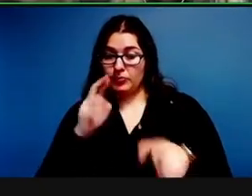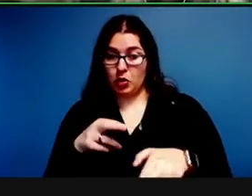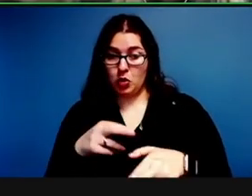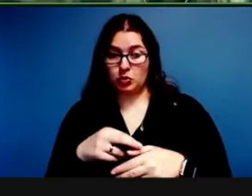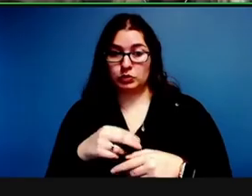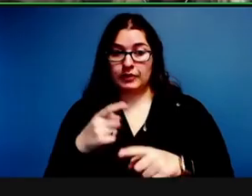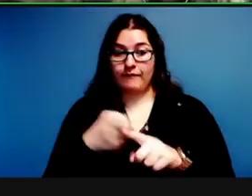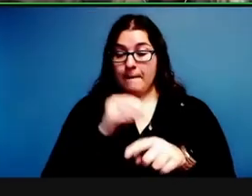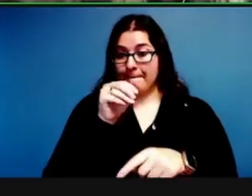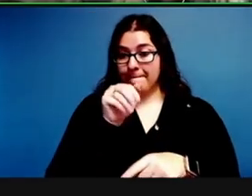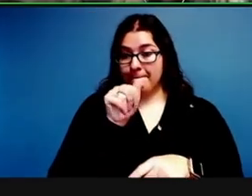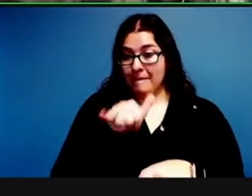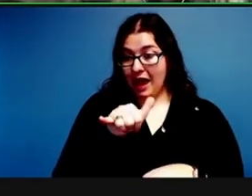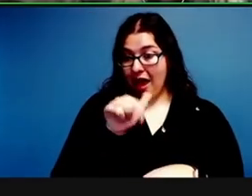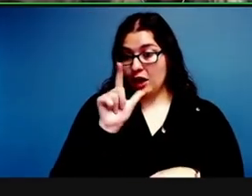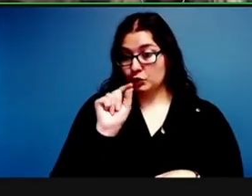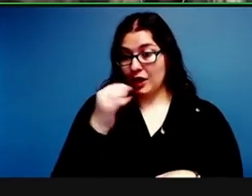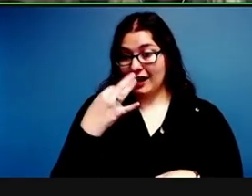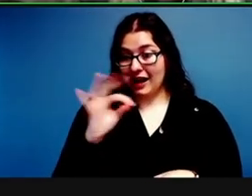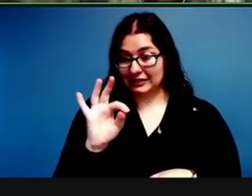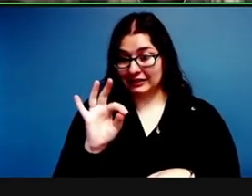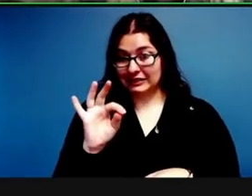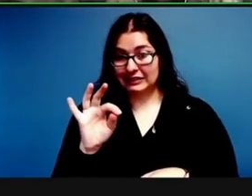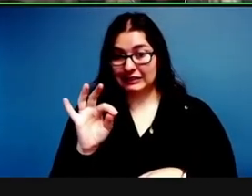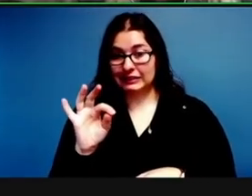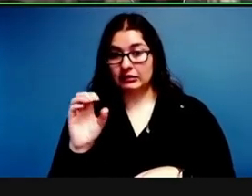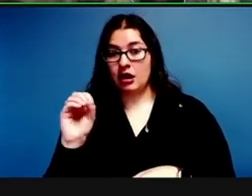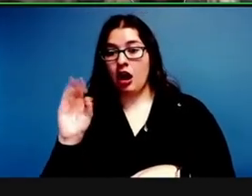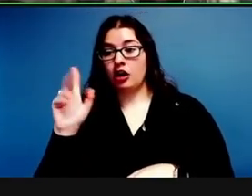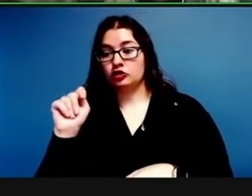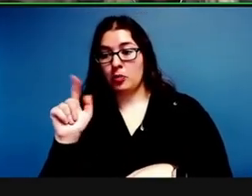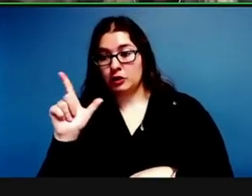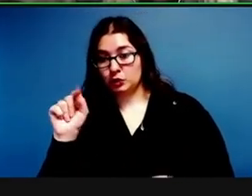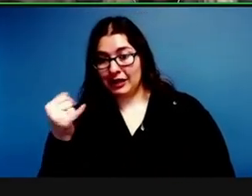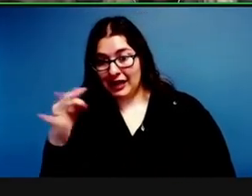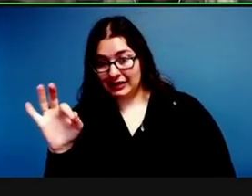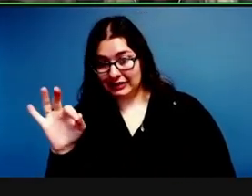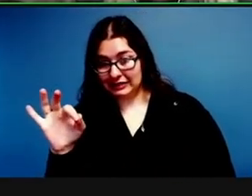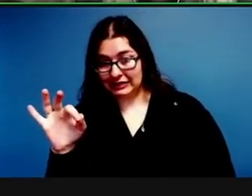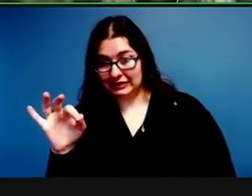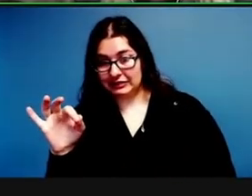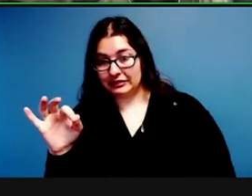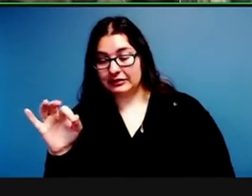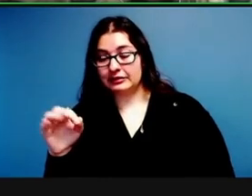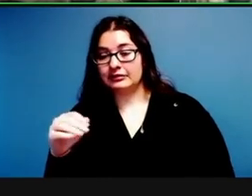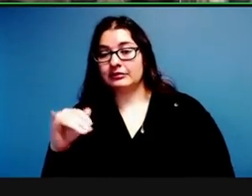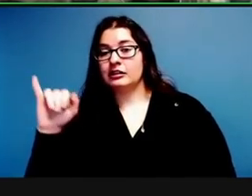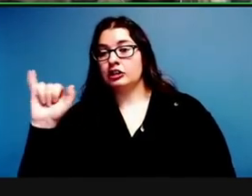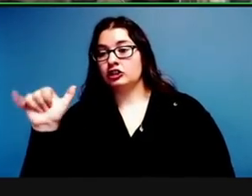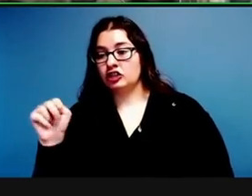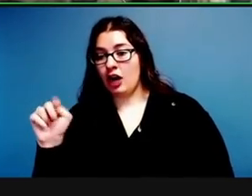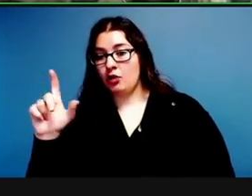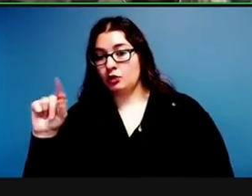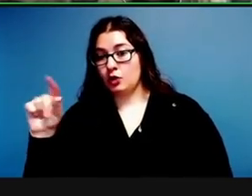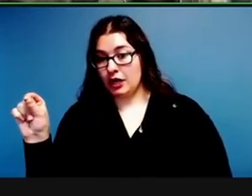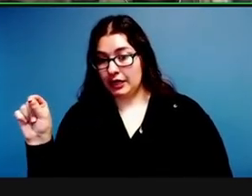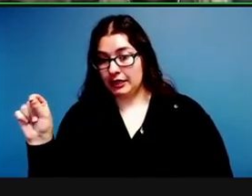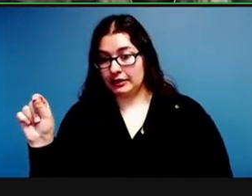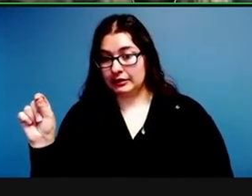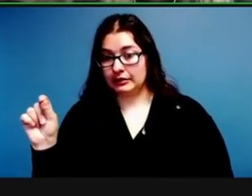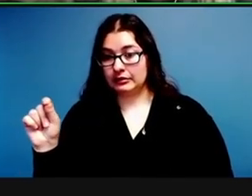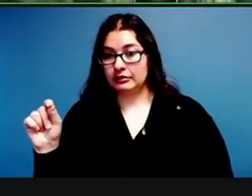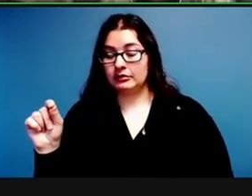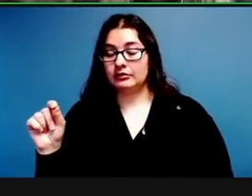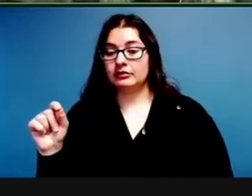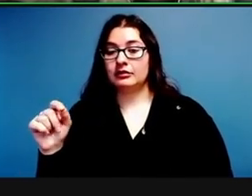from May of 2019, from October of 2019, from January of 2020,